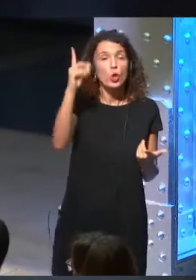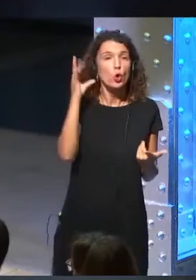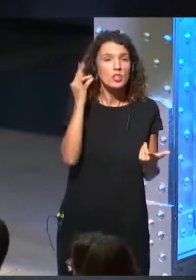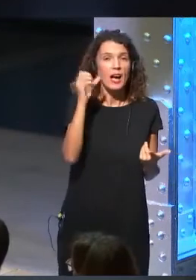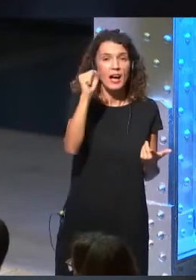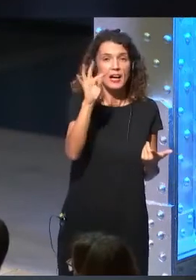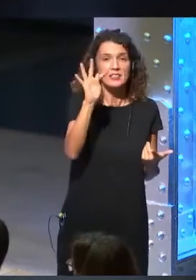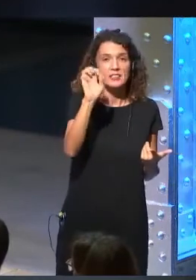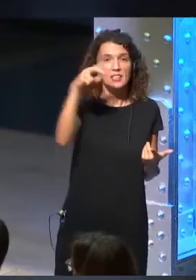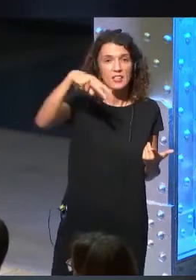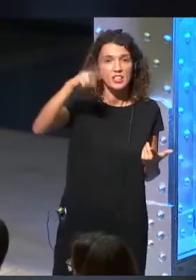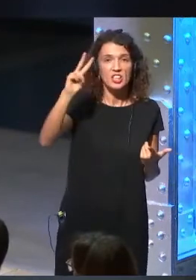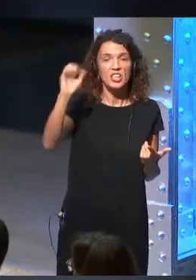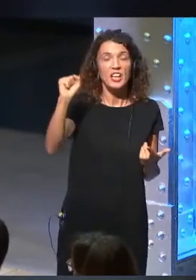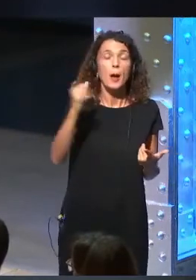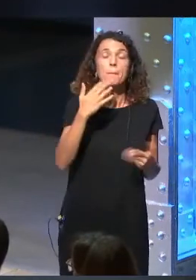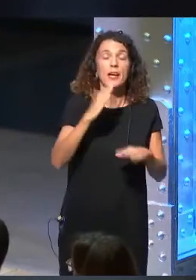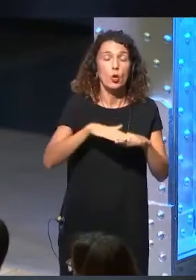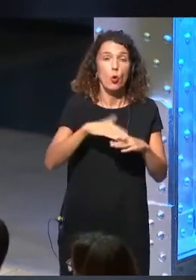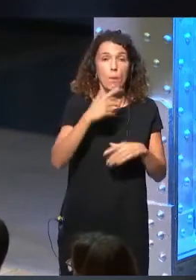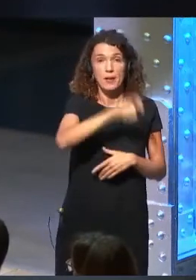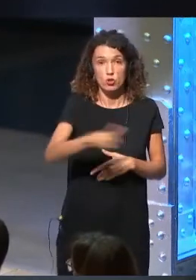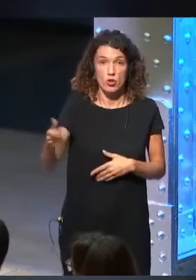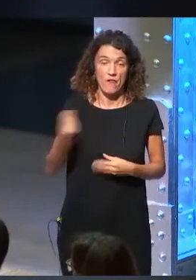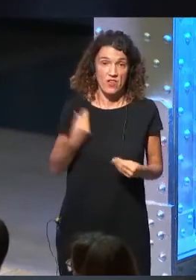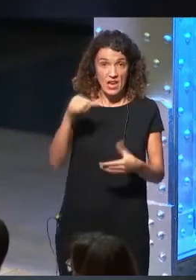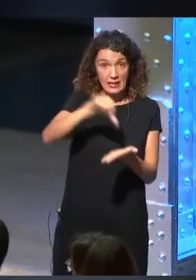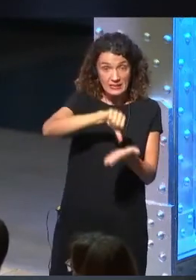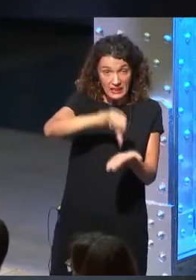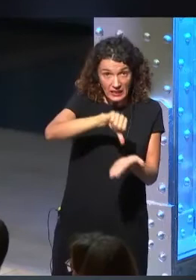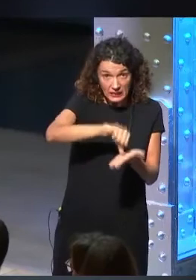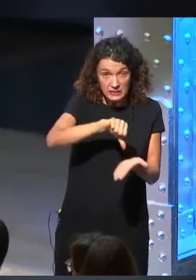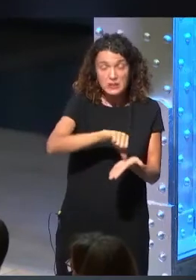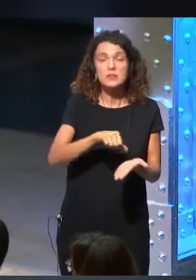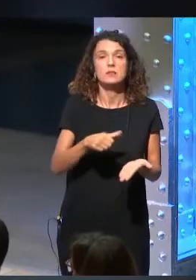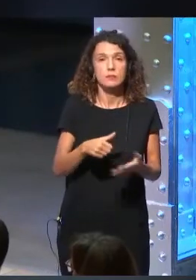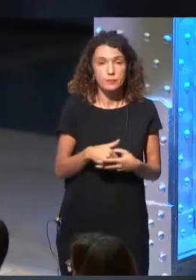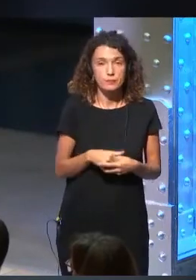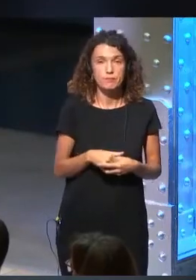population, their patron deity was as